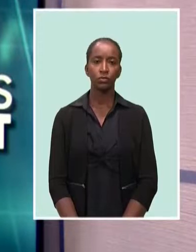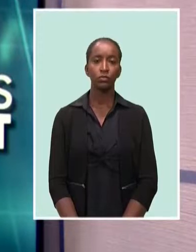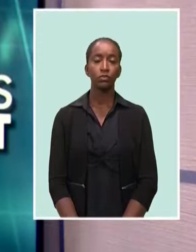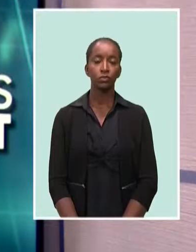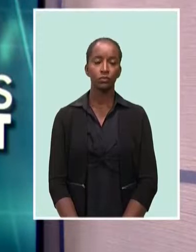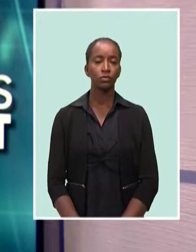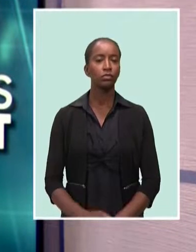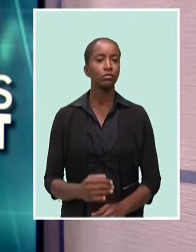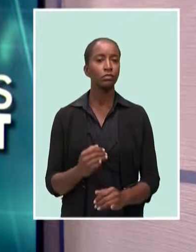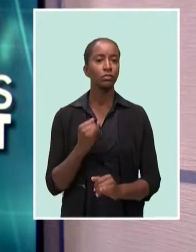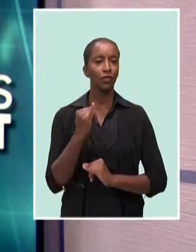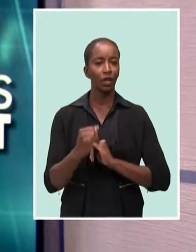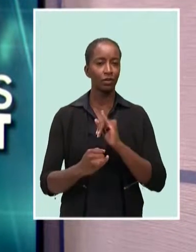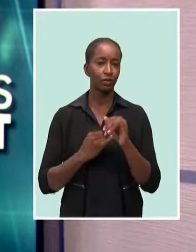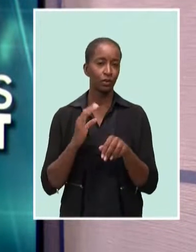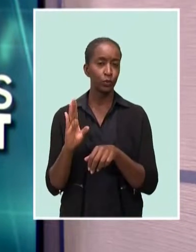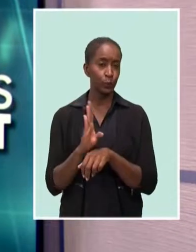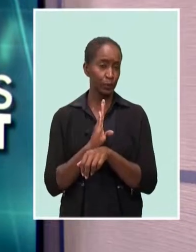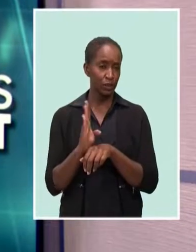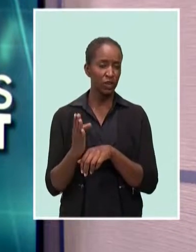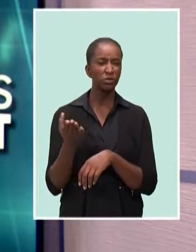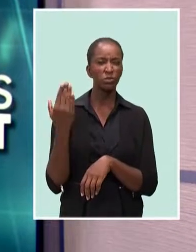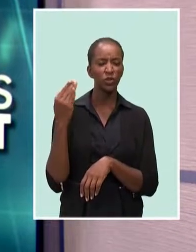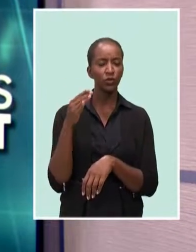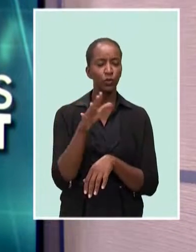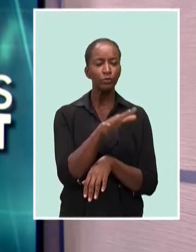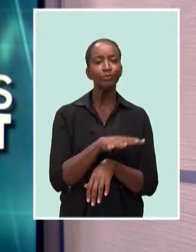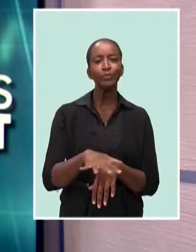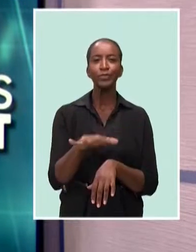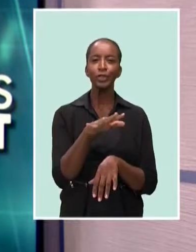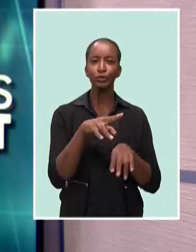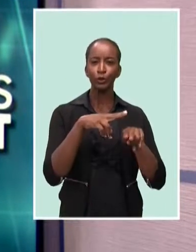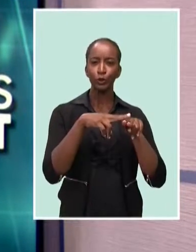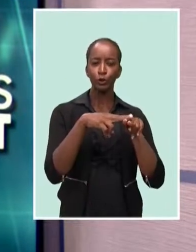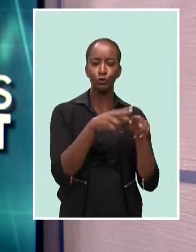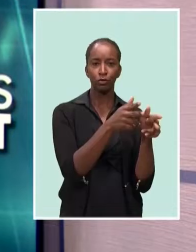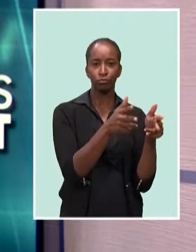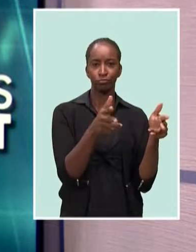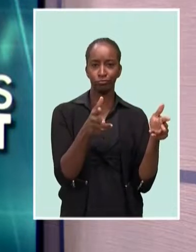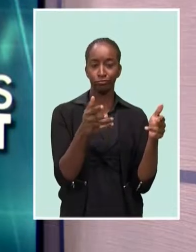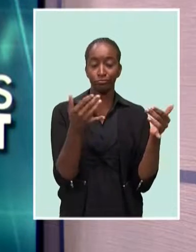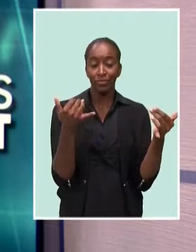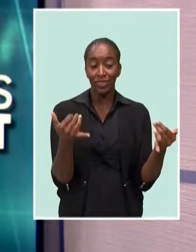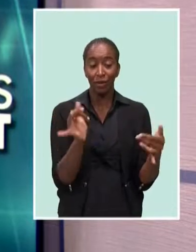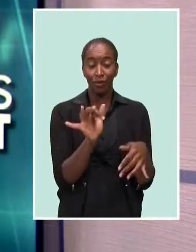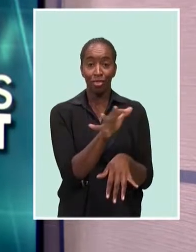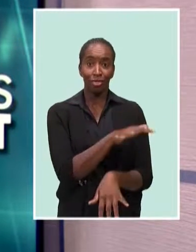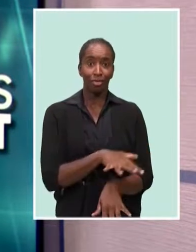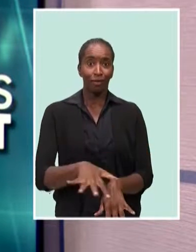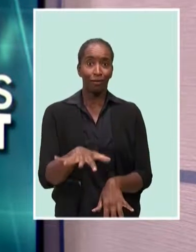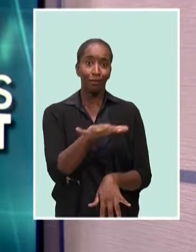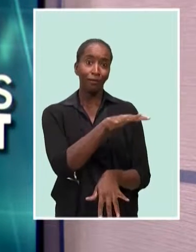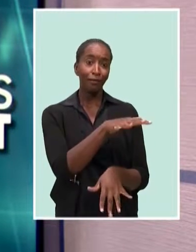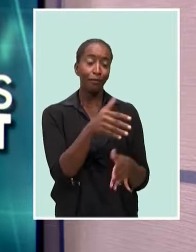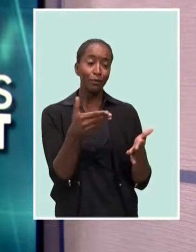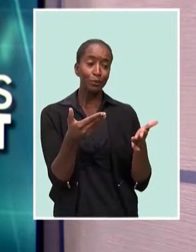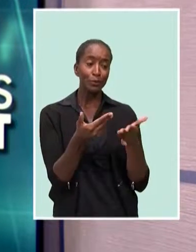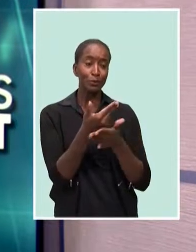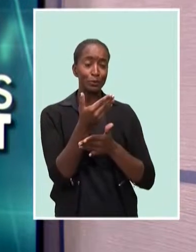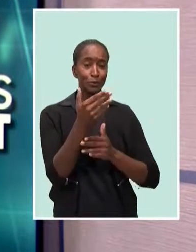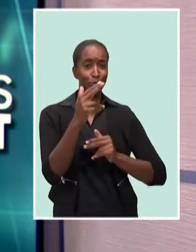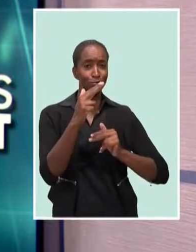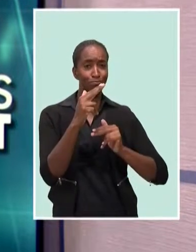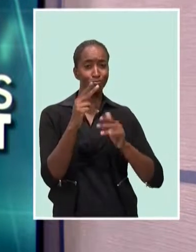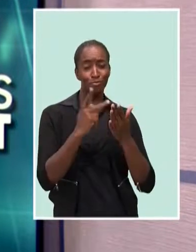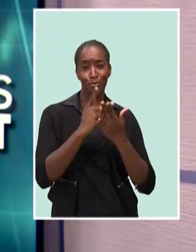And in international business, what was once a rail yard is now home to New York's newest and most expensive real estate project.